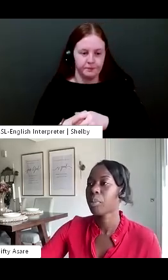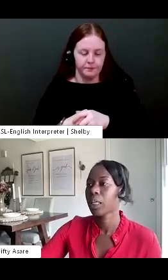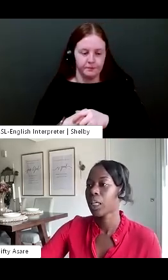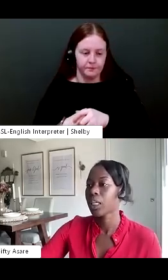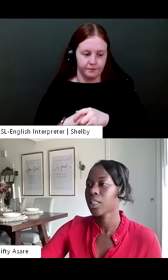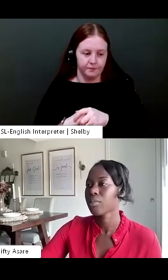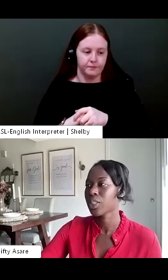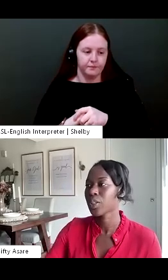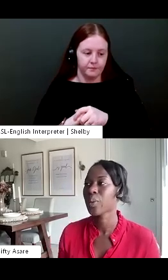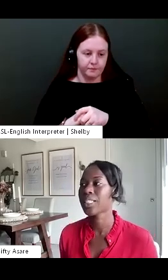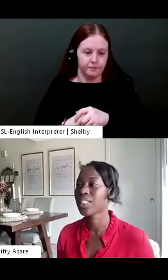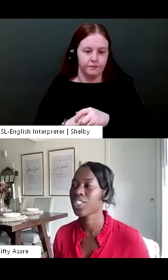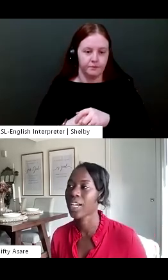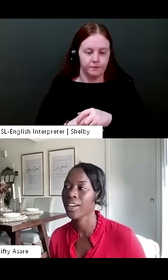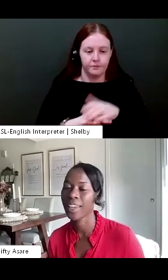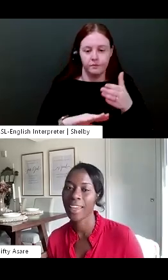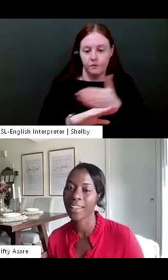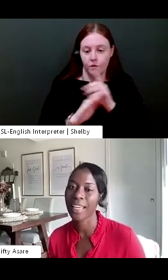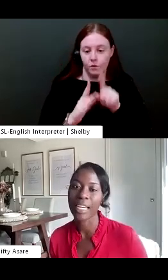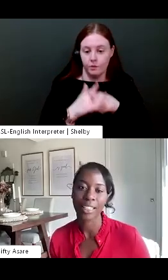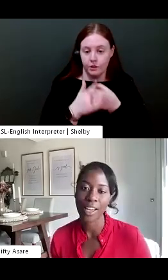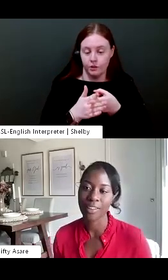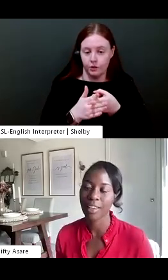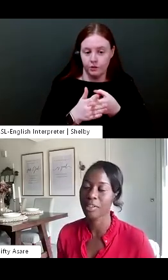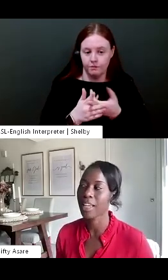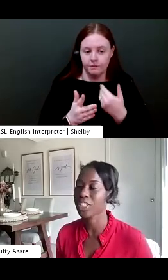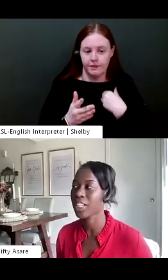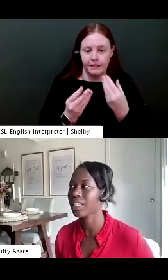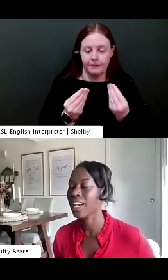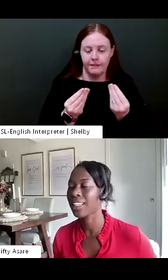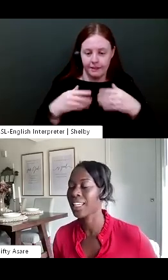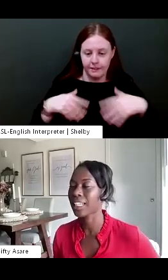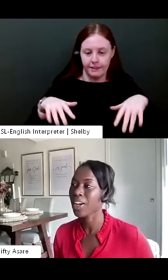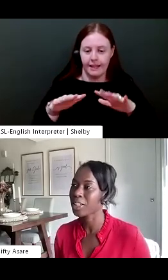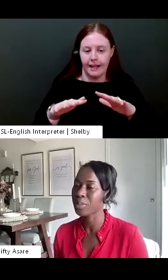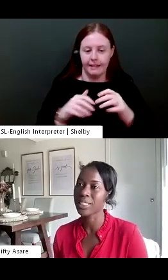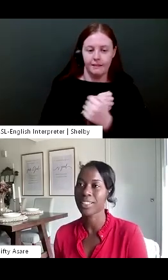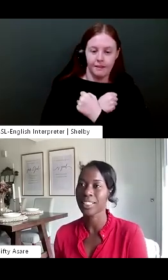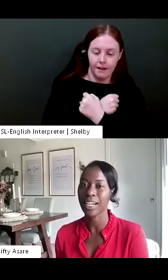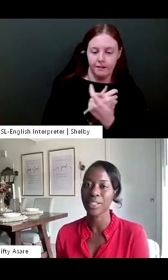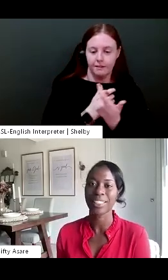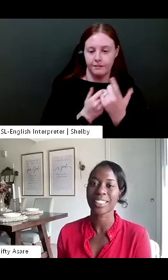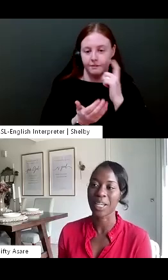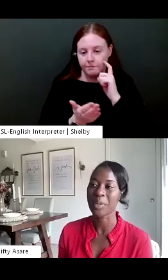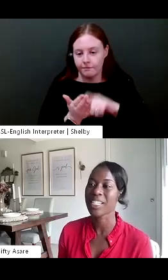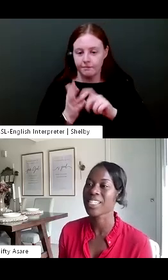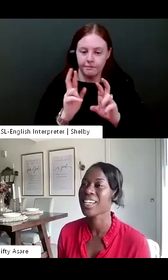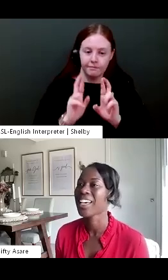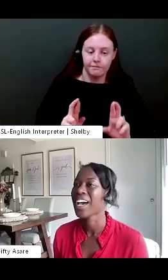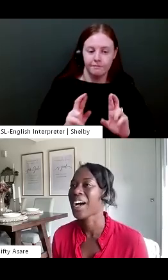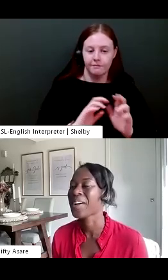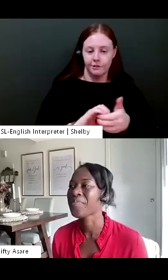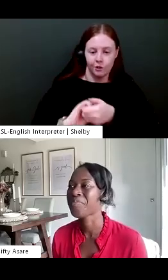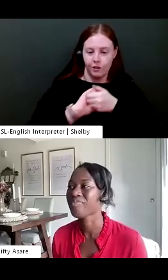before we begin, I'm just going to share a land love, land reflection, land acknowledgement, solidarity statement.